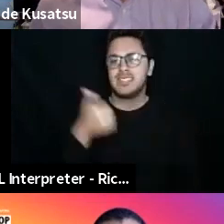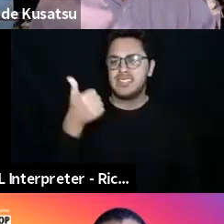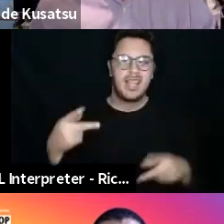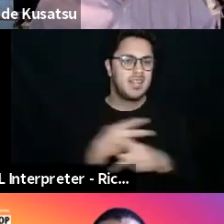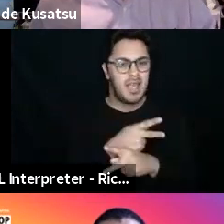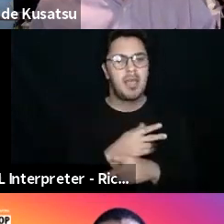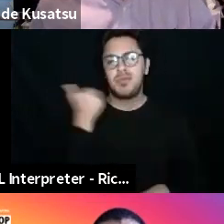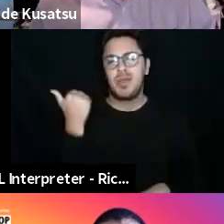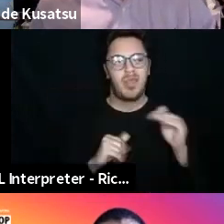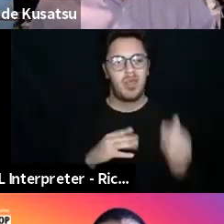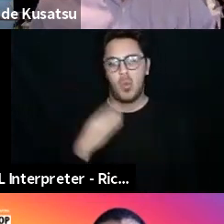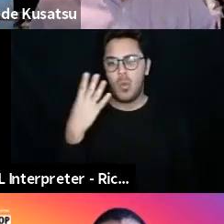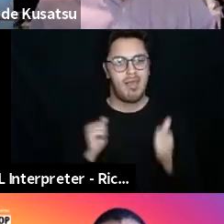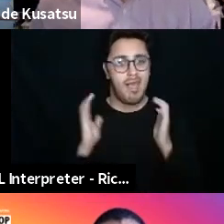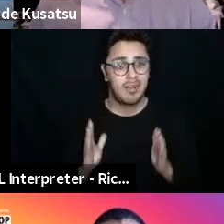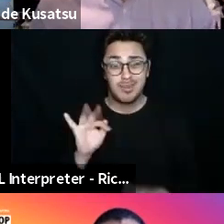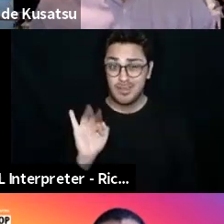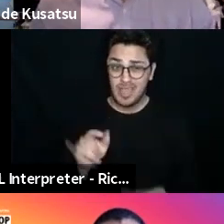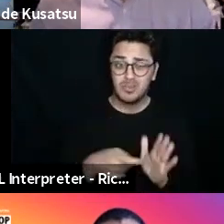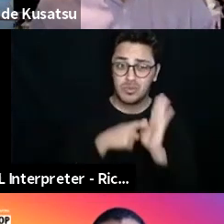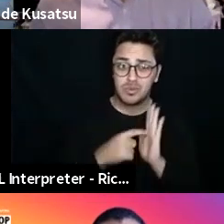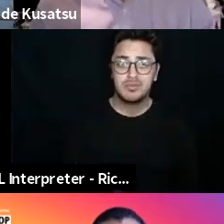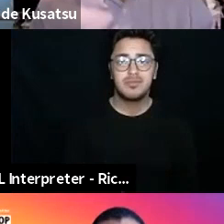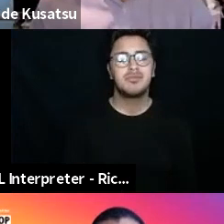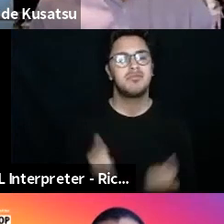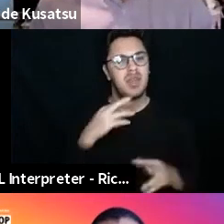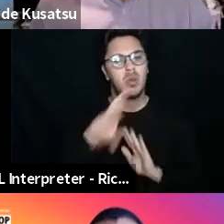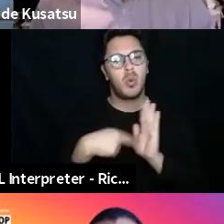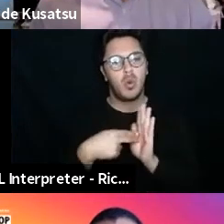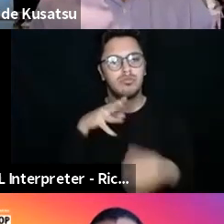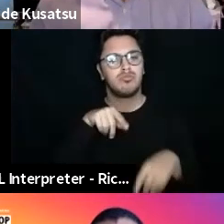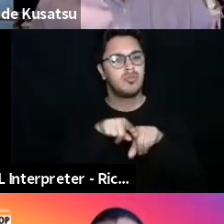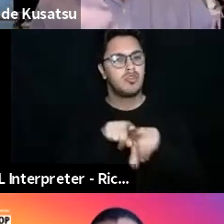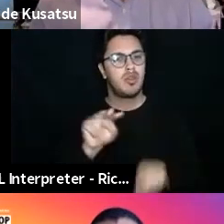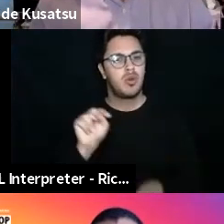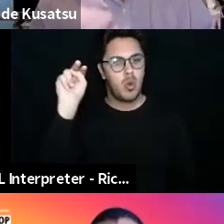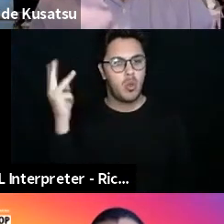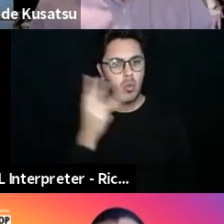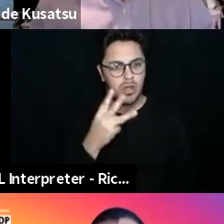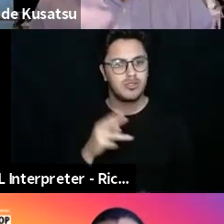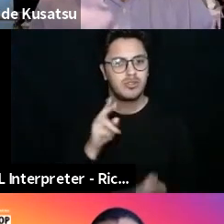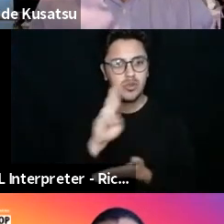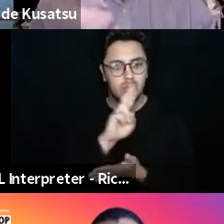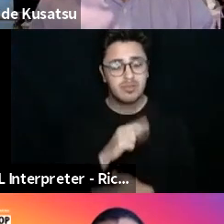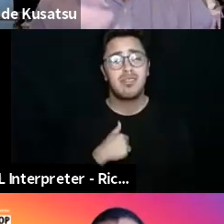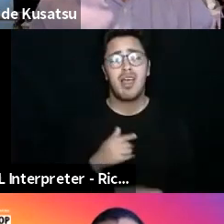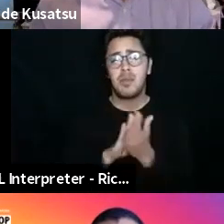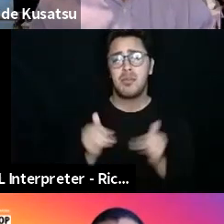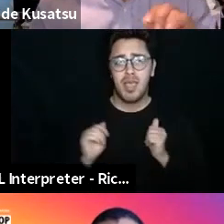if that's what it took to get me there. And I did a lot of roles at Northwestern. In 3 years, I became a working member of that department, playing